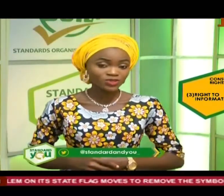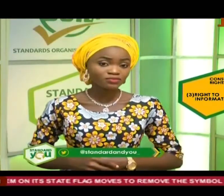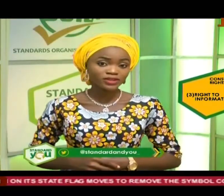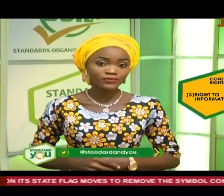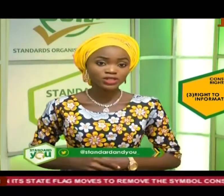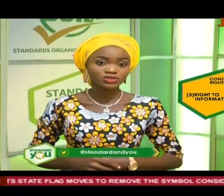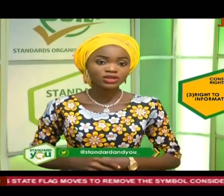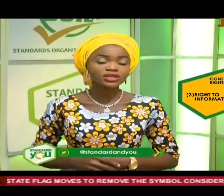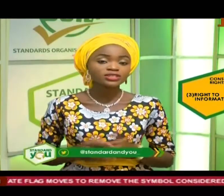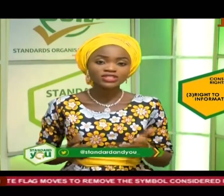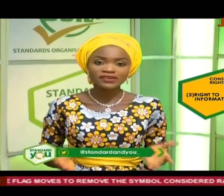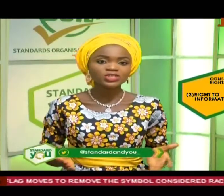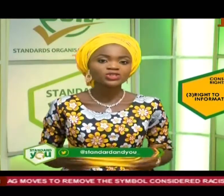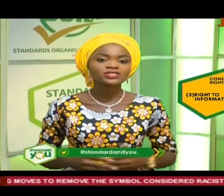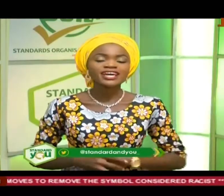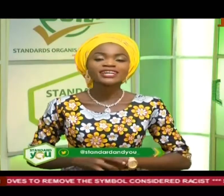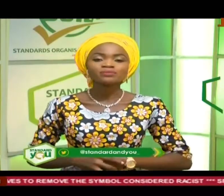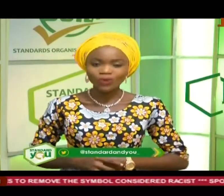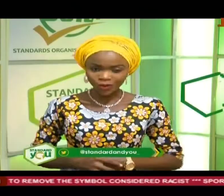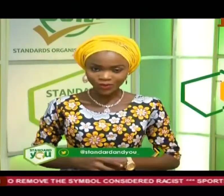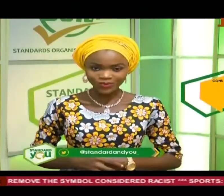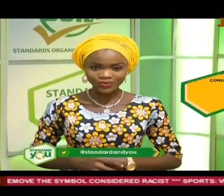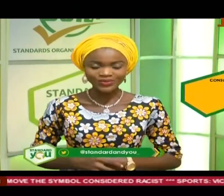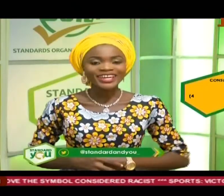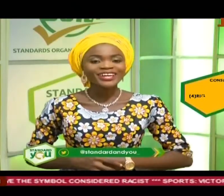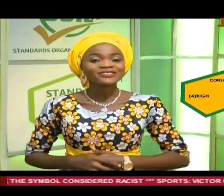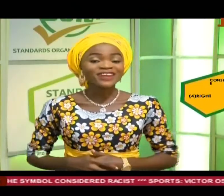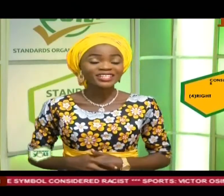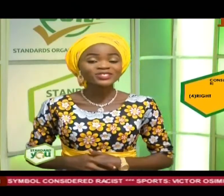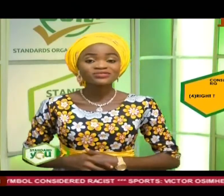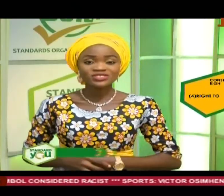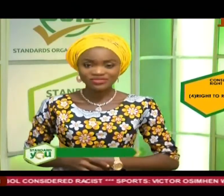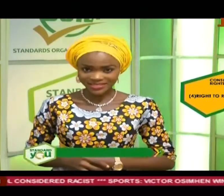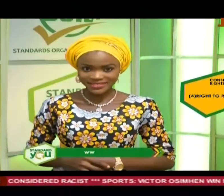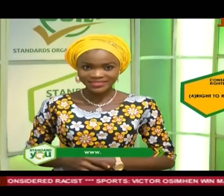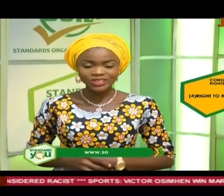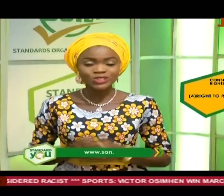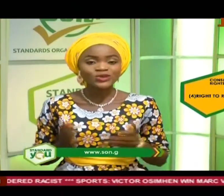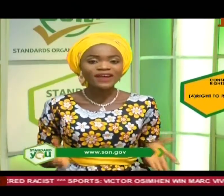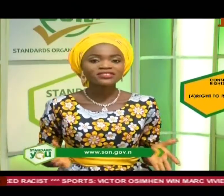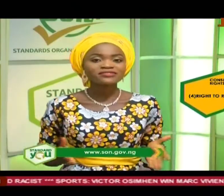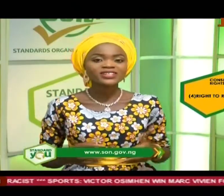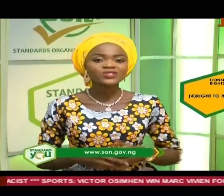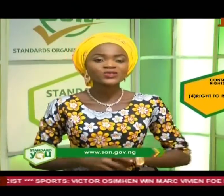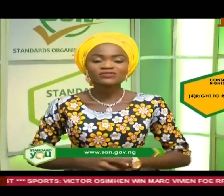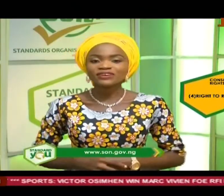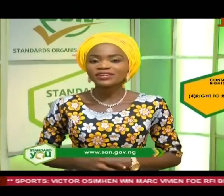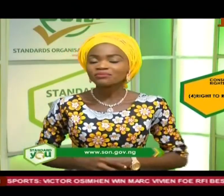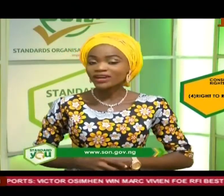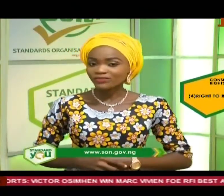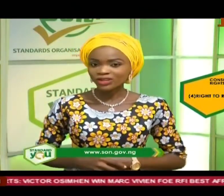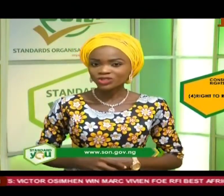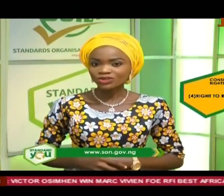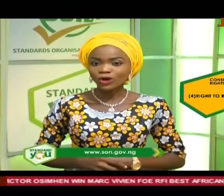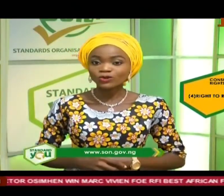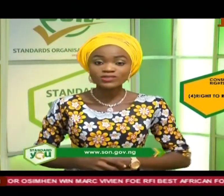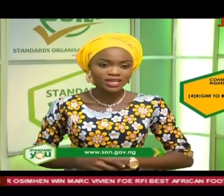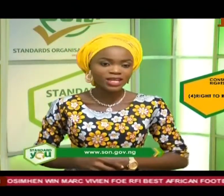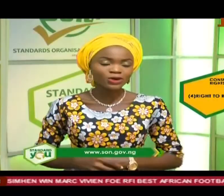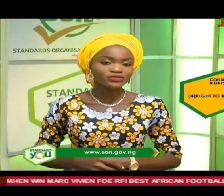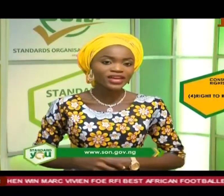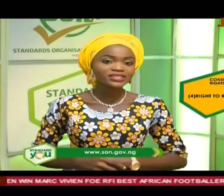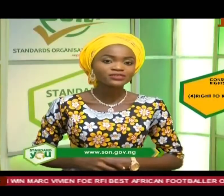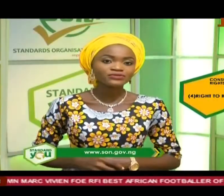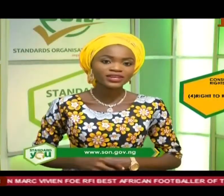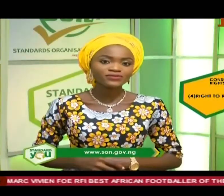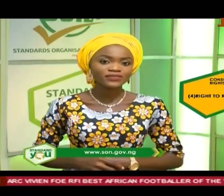address of manufacturer, directions, and more. Right to redress. You have the right to notify the manufacturer or